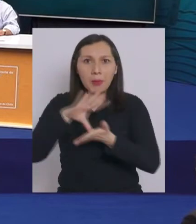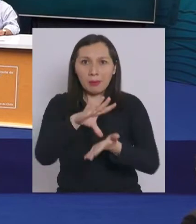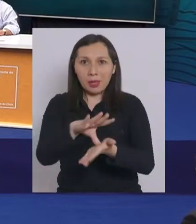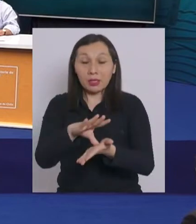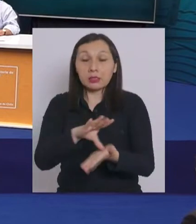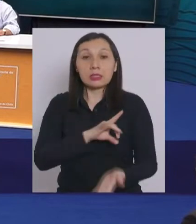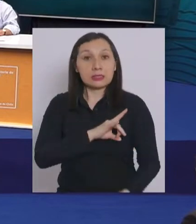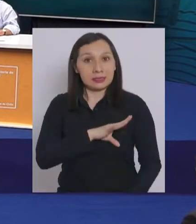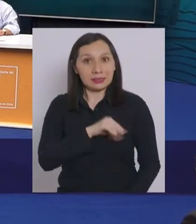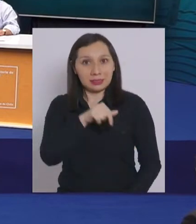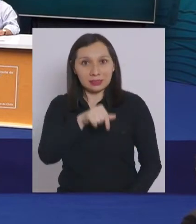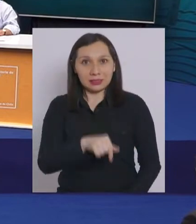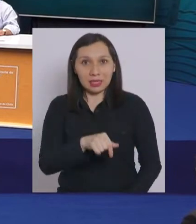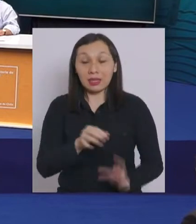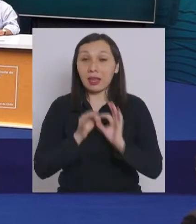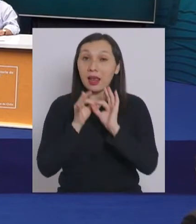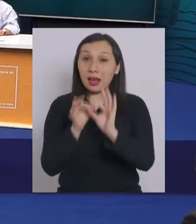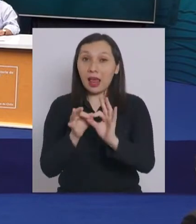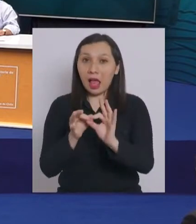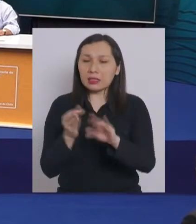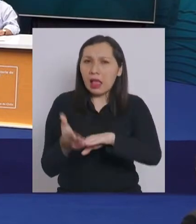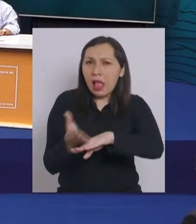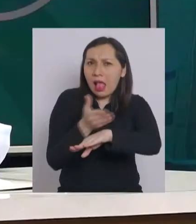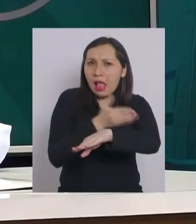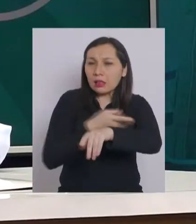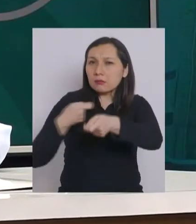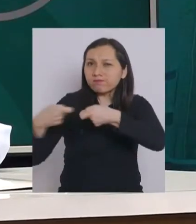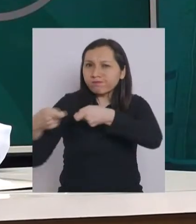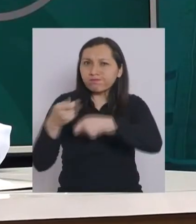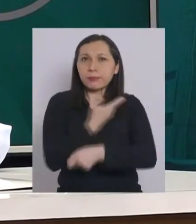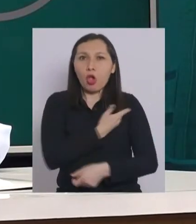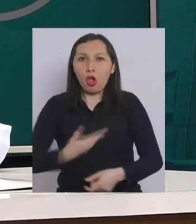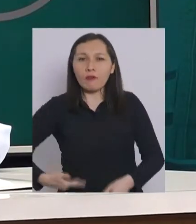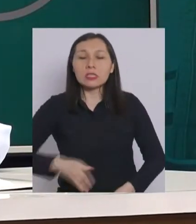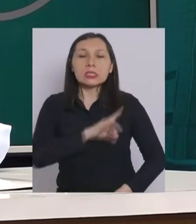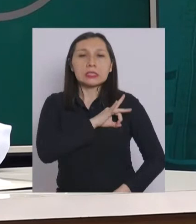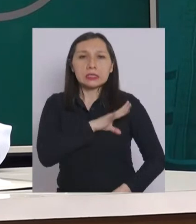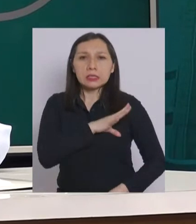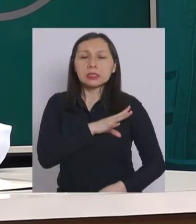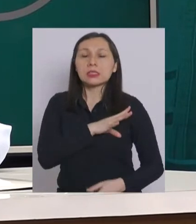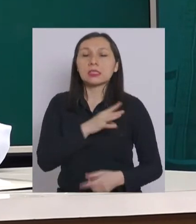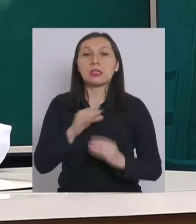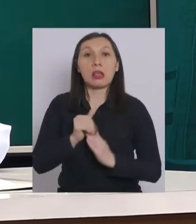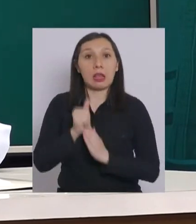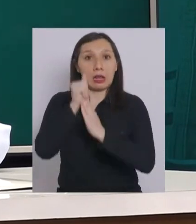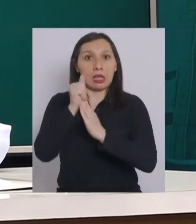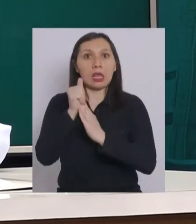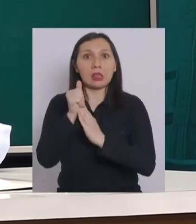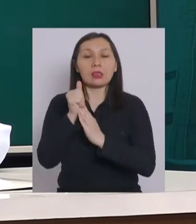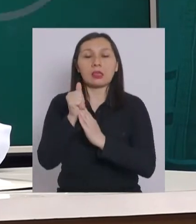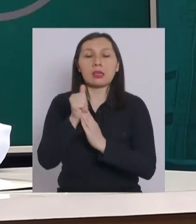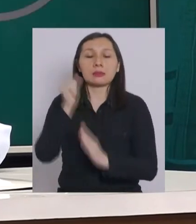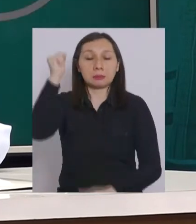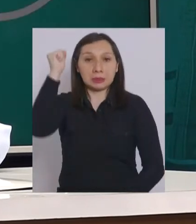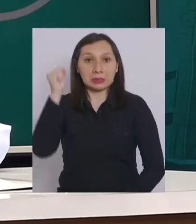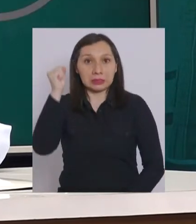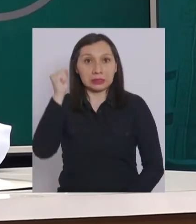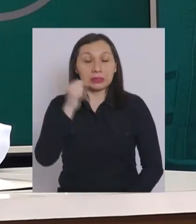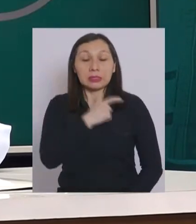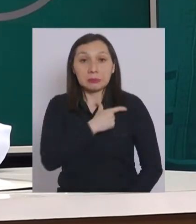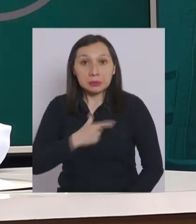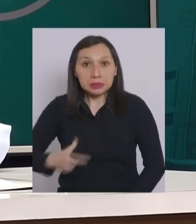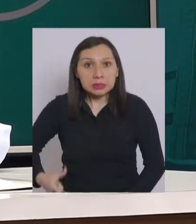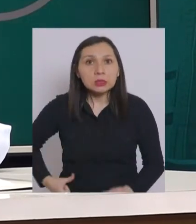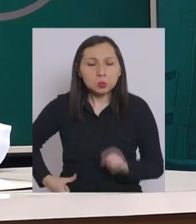this virus in different parts of the world. In Chile, thanks to the early negotiations by the government of